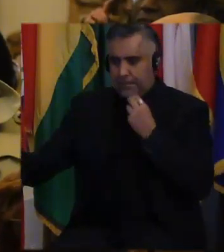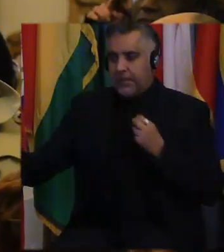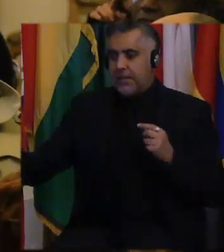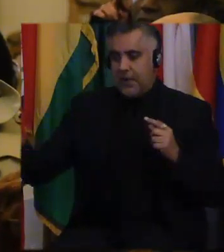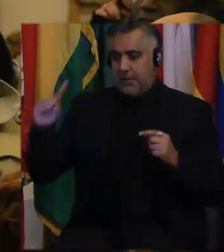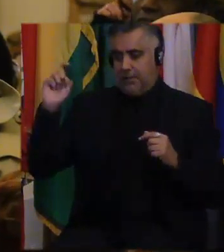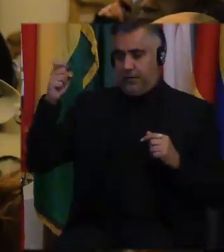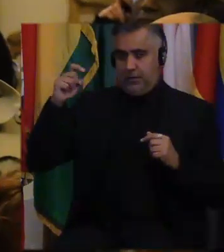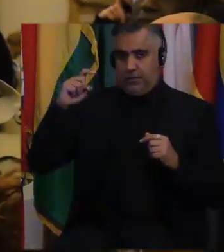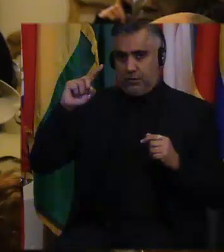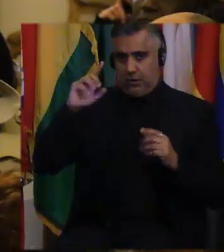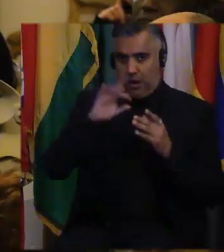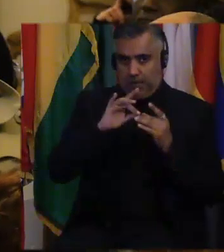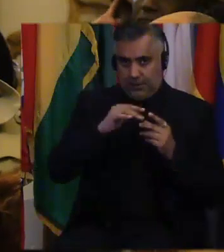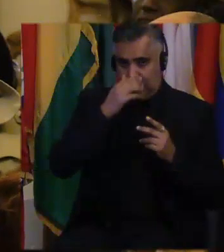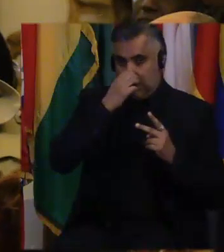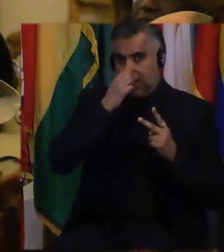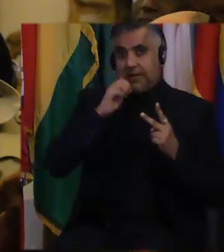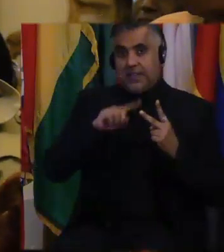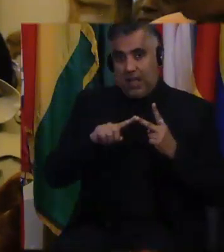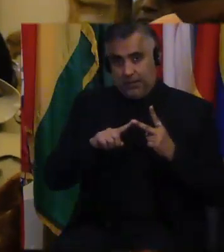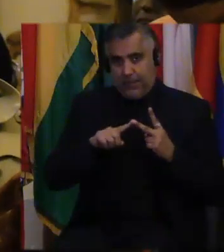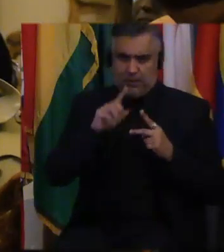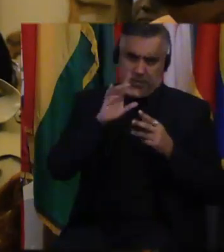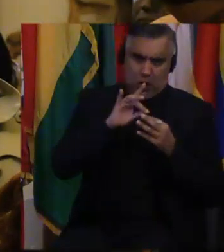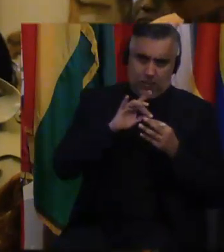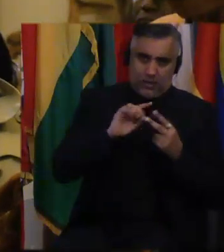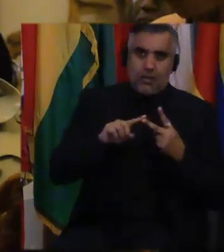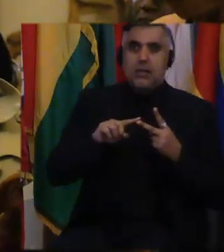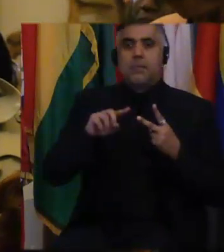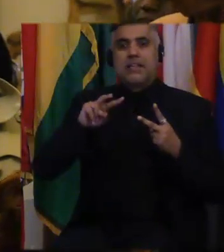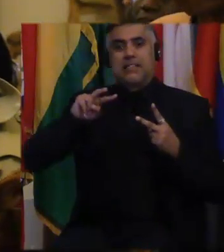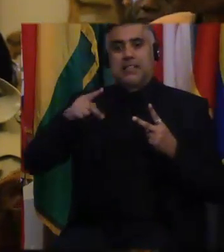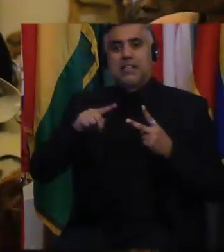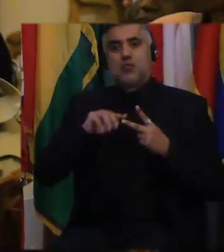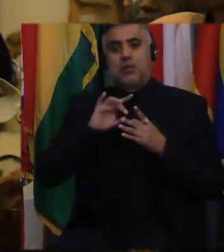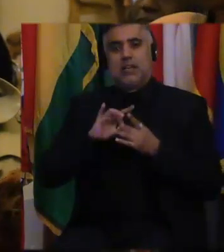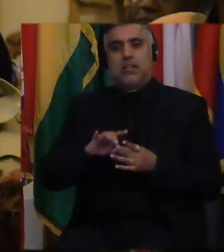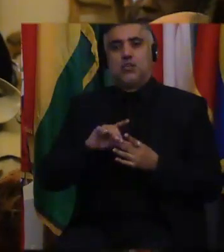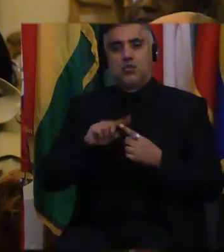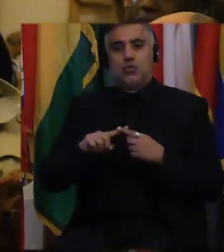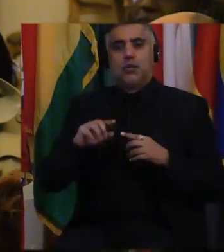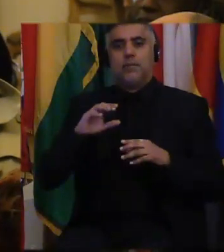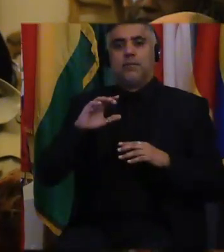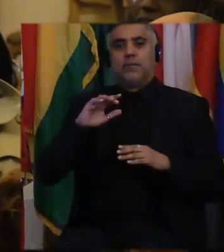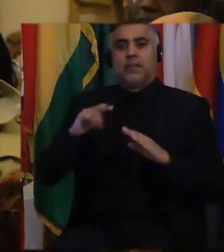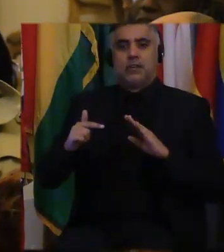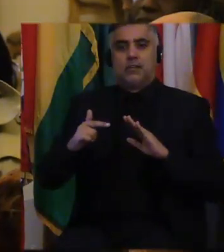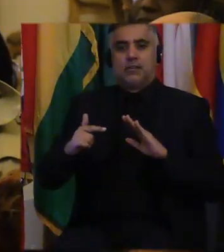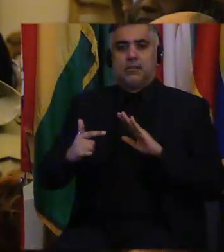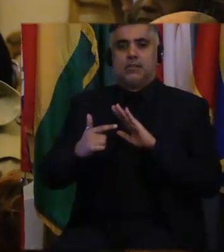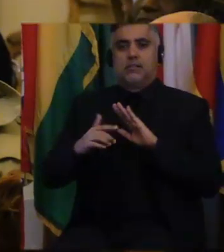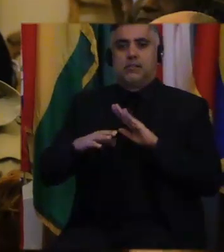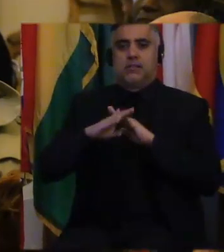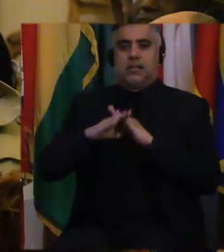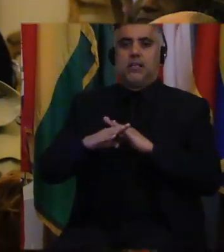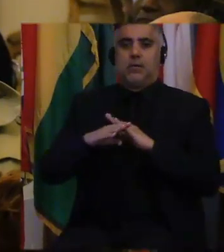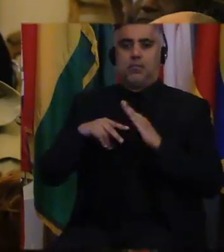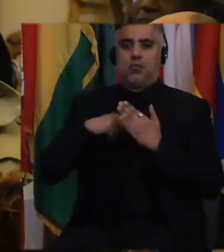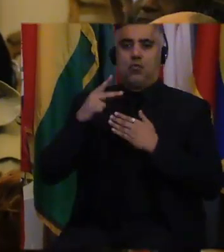first question, my first comment. My second is basically related to sensitization of program